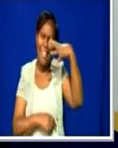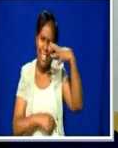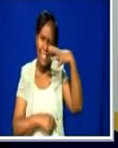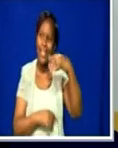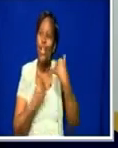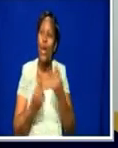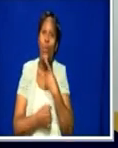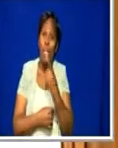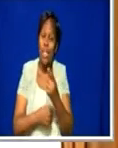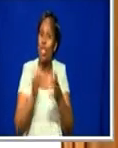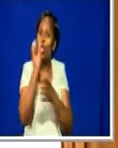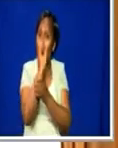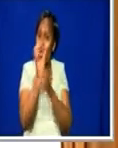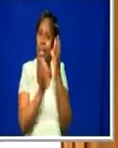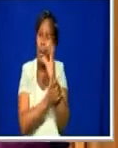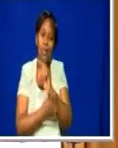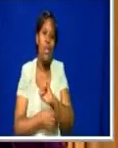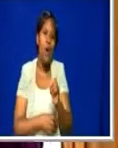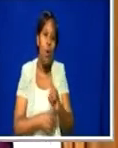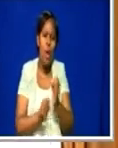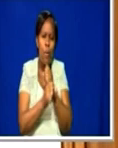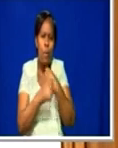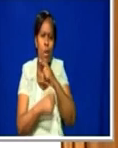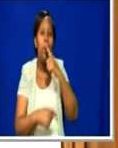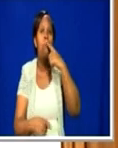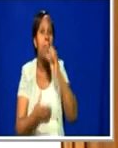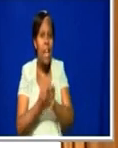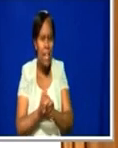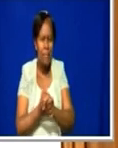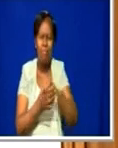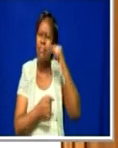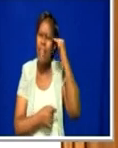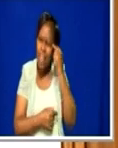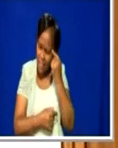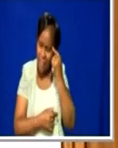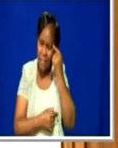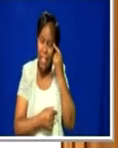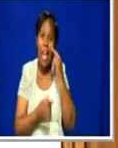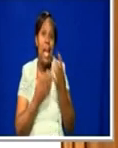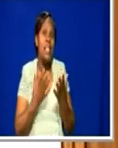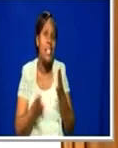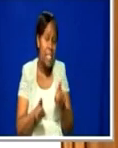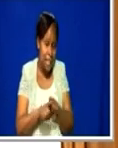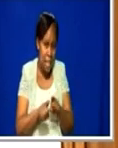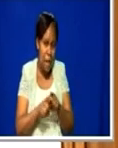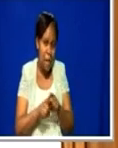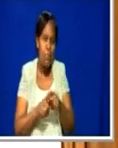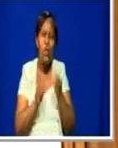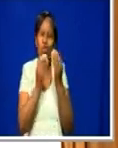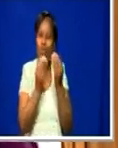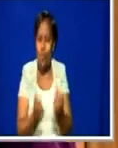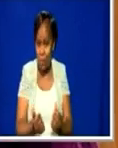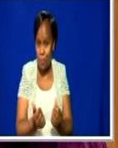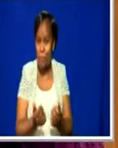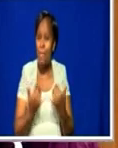we say geography. This is where we make you believe, think, believe, and of course solve. Now